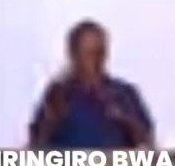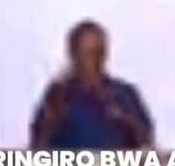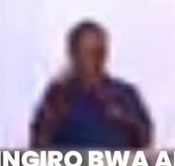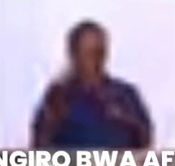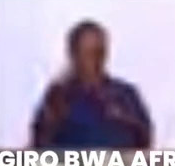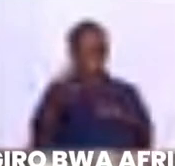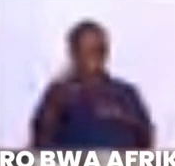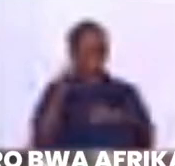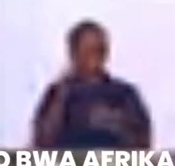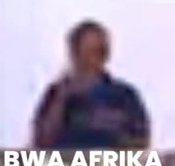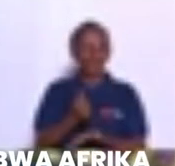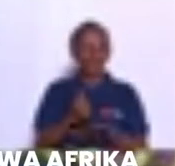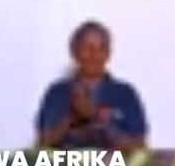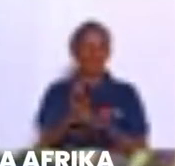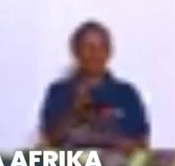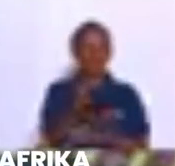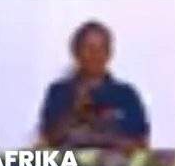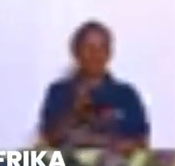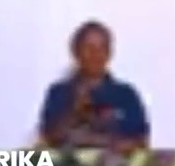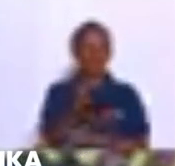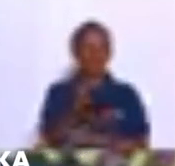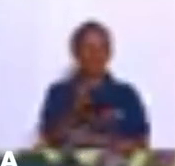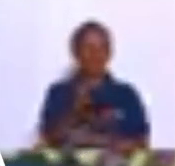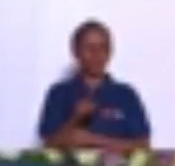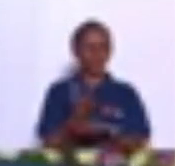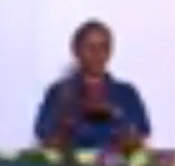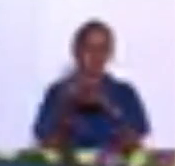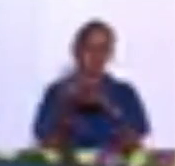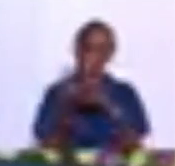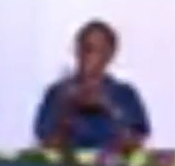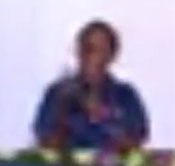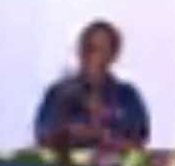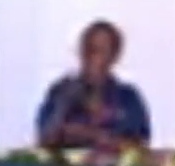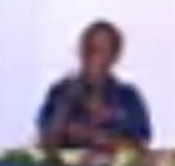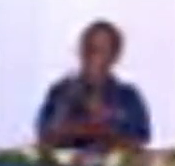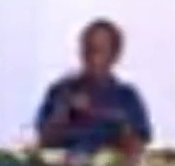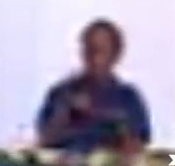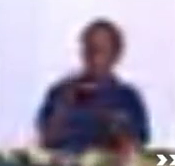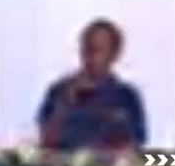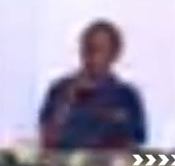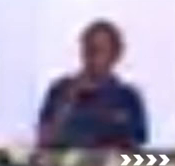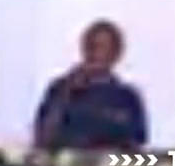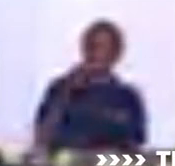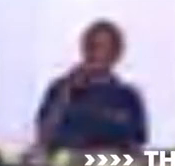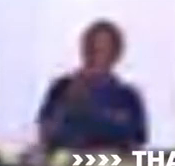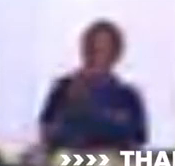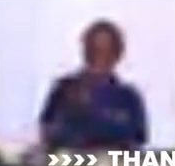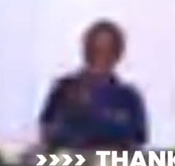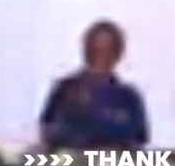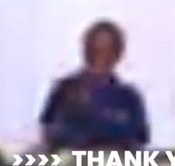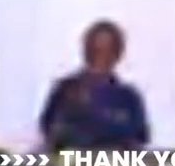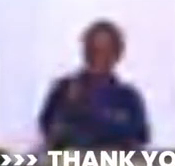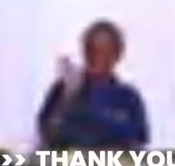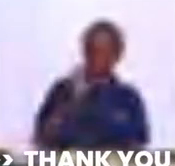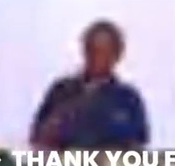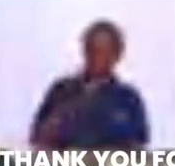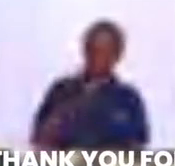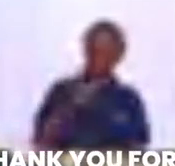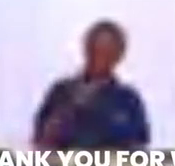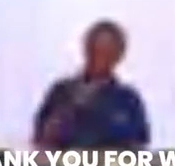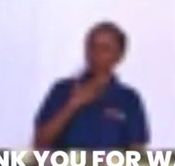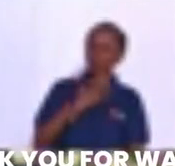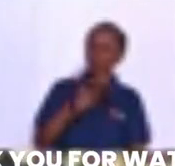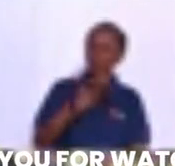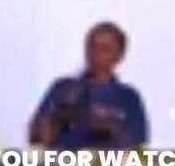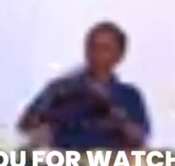it will help you. And then the same, men says, women want to